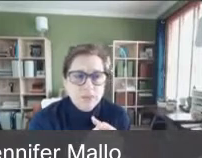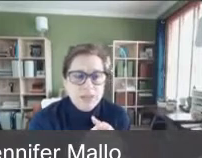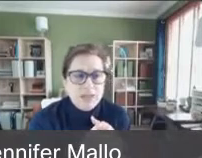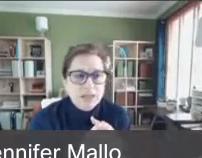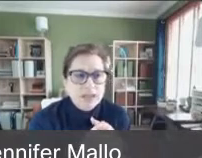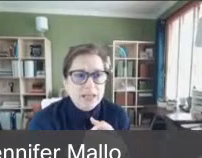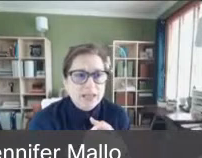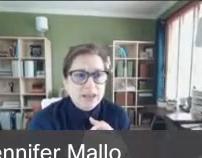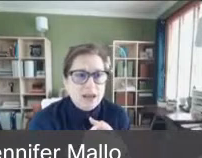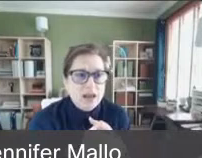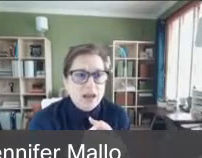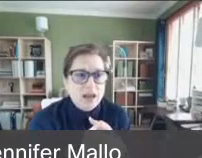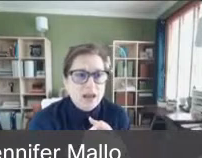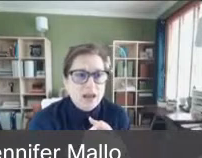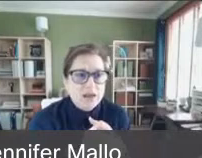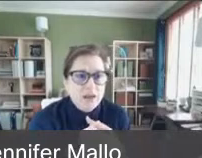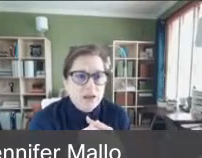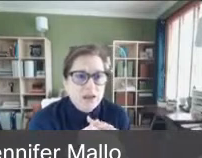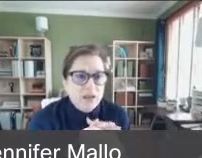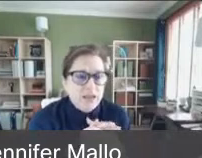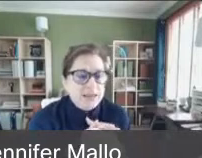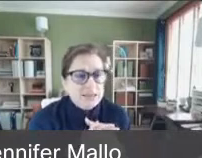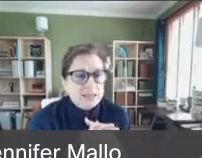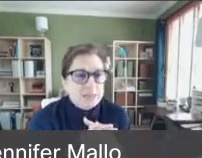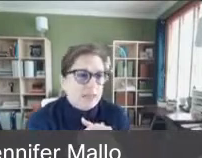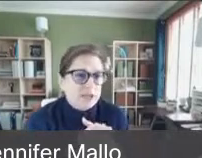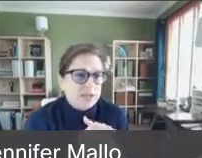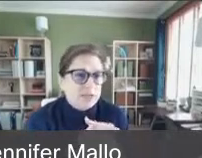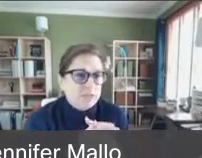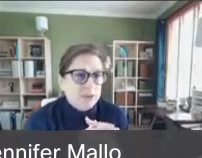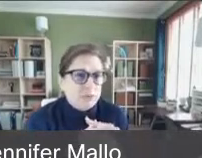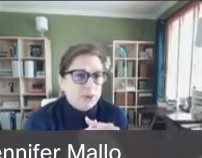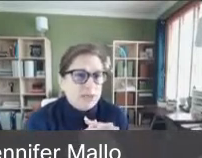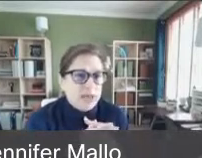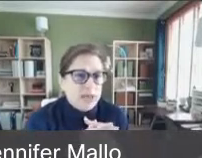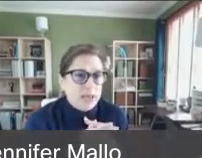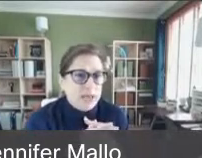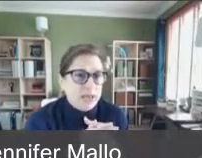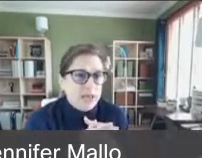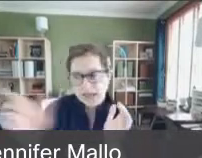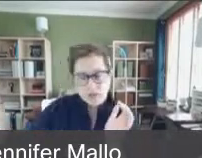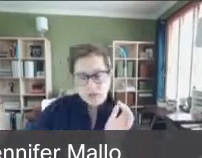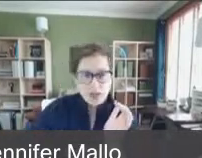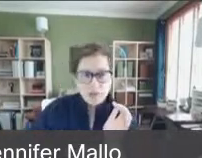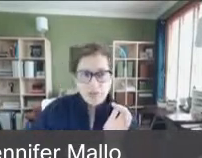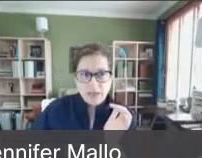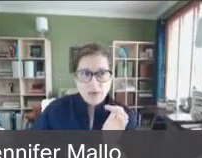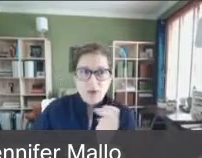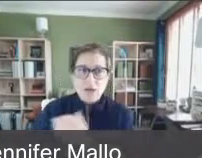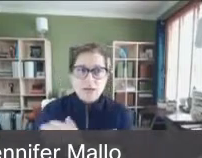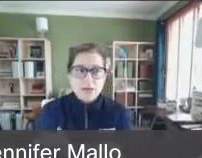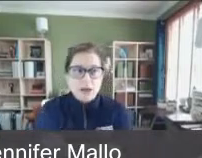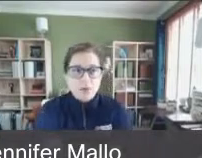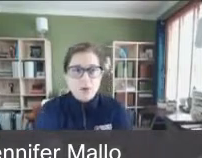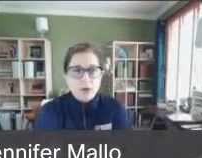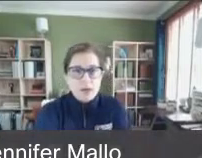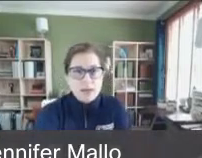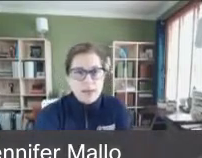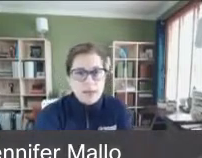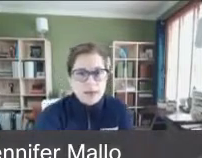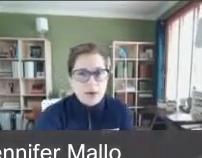to meeting the needs of and the expectations of Blueprint, and we're going to have to catch up later on.